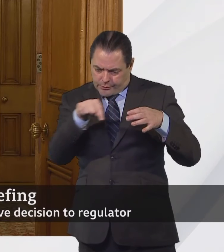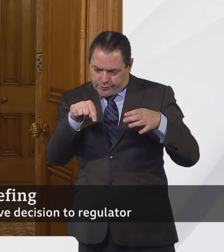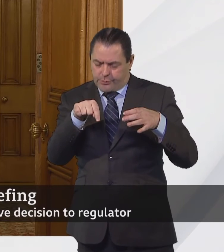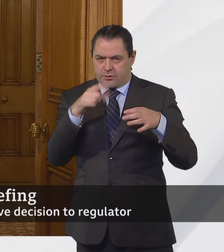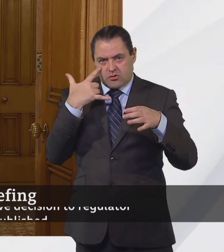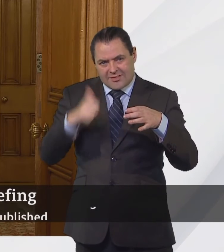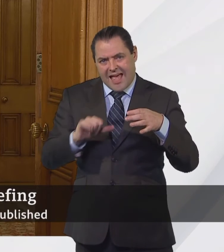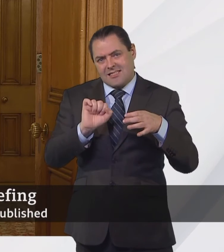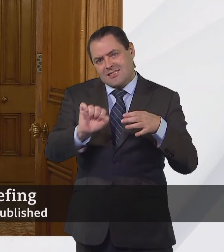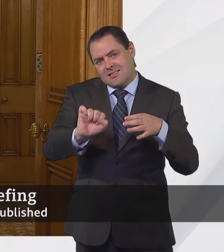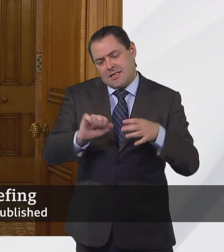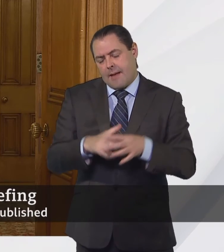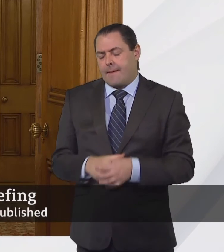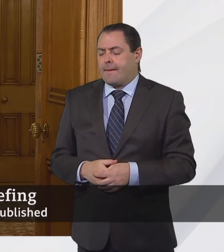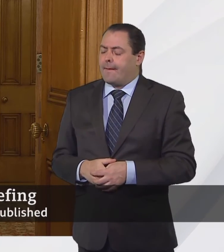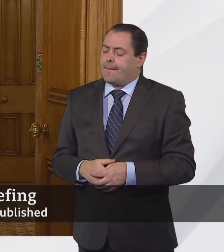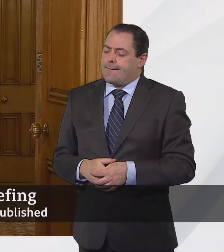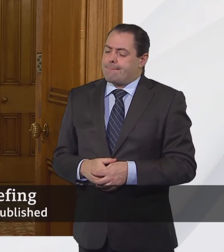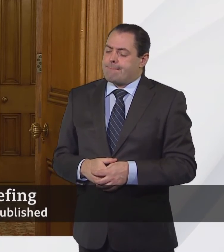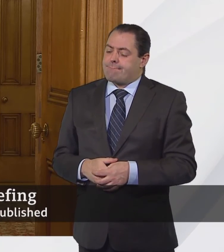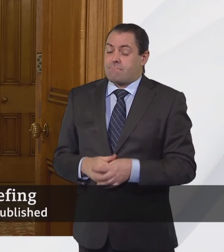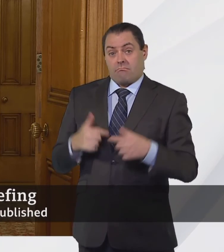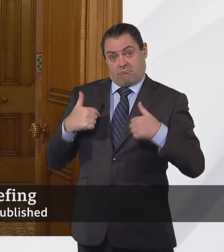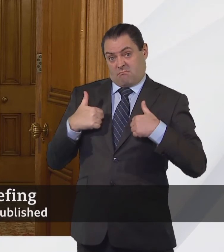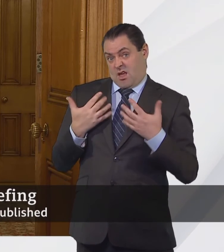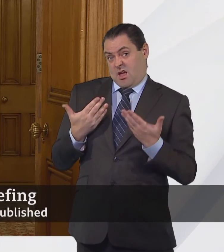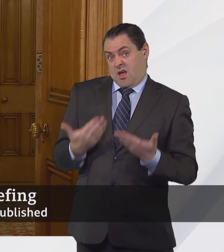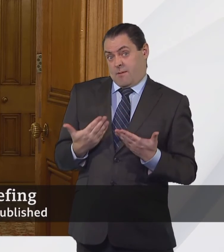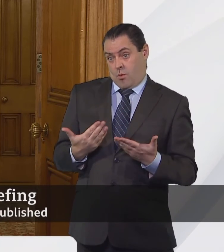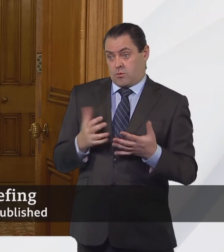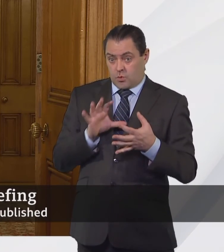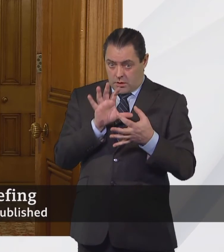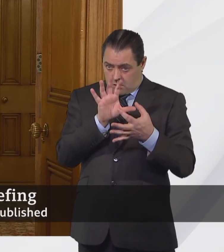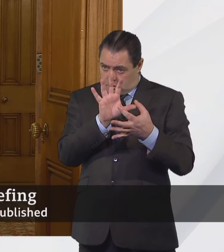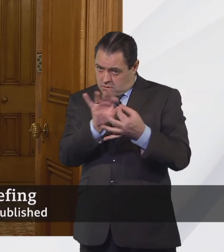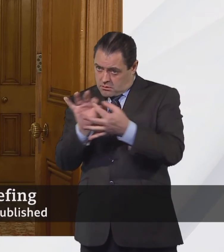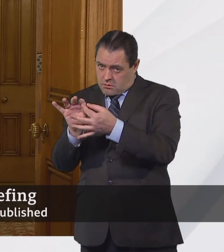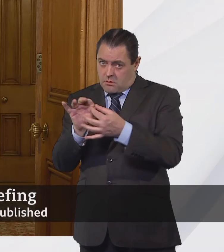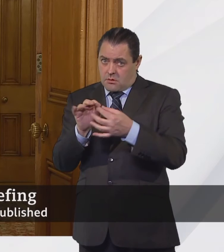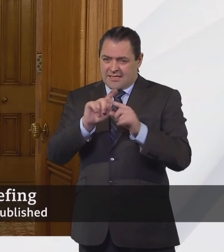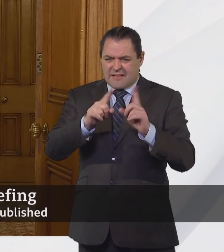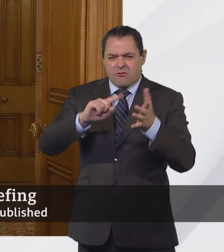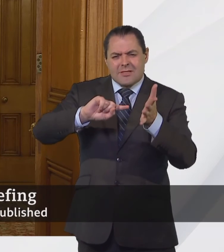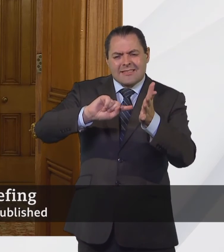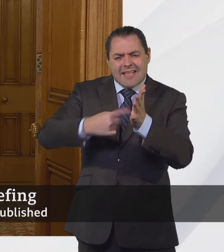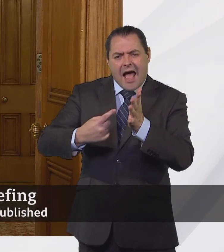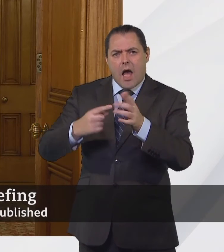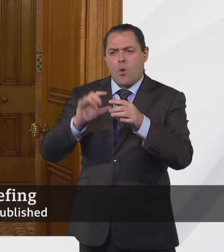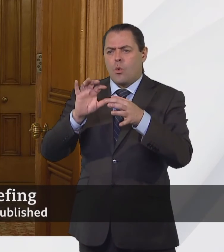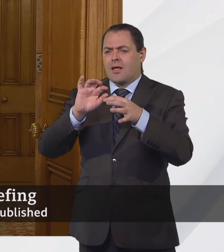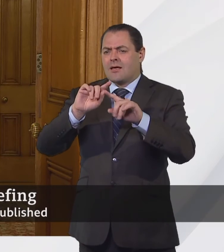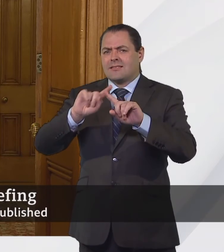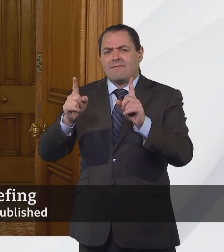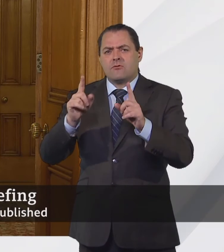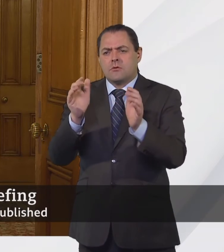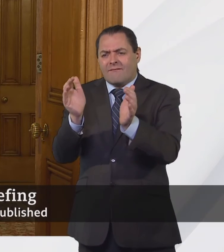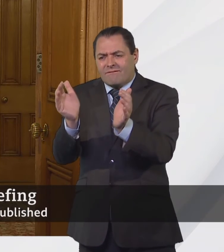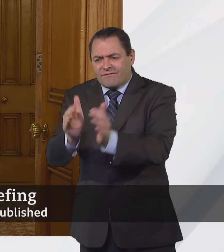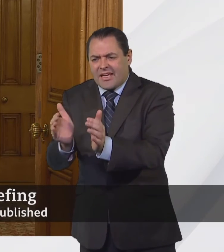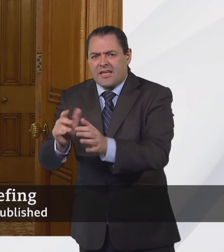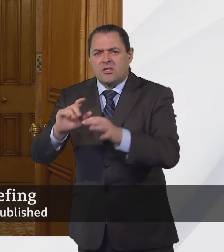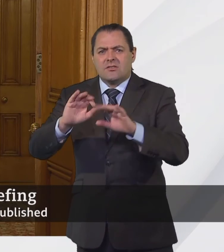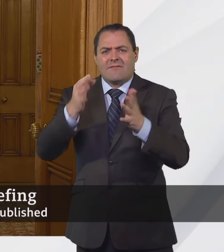can imagine, right now with parts of the country already, various towns already are coming forward saying they want to